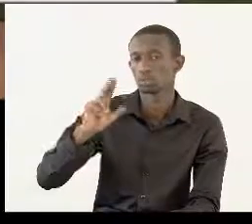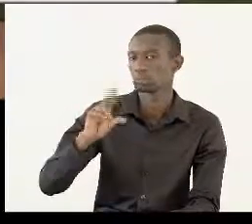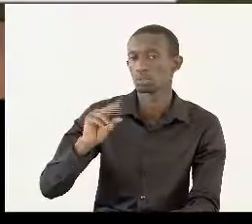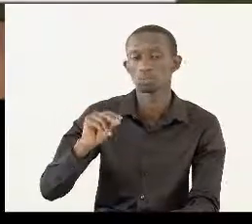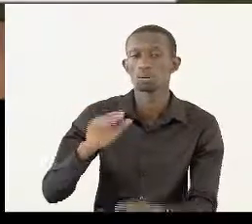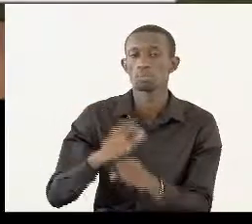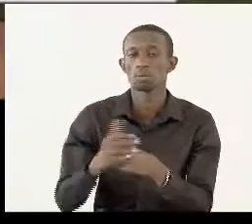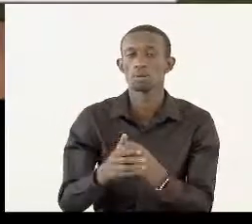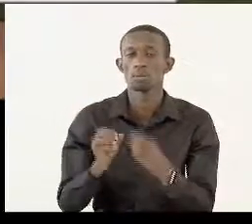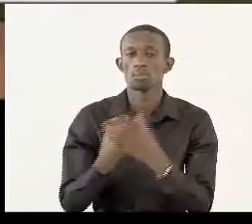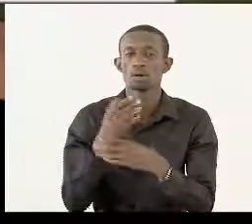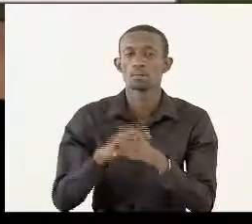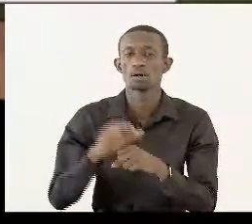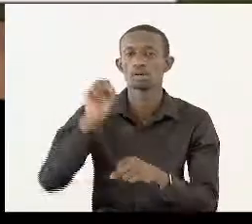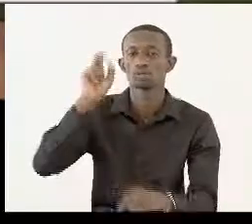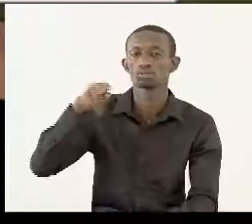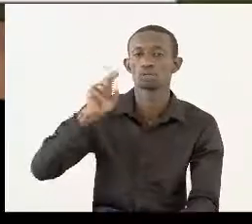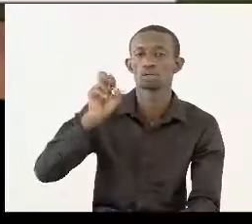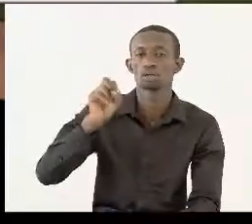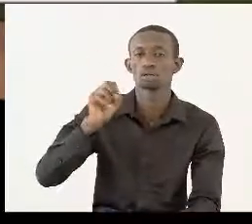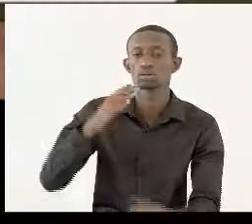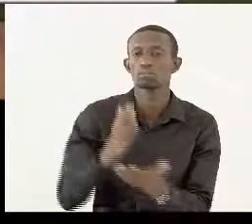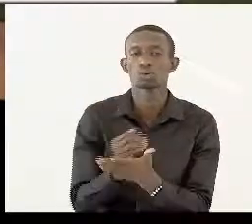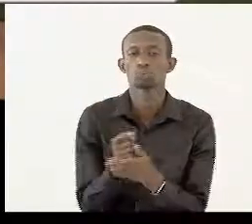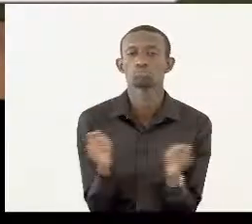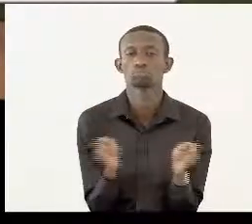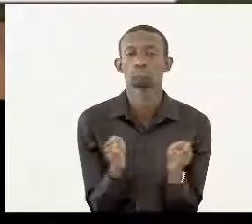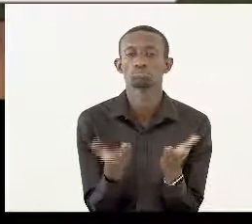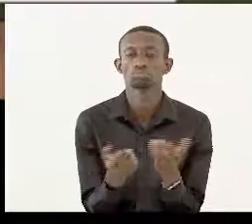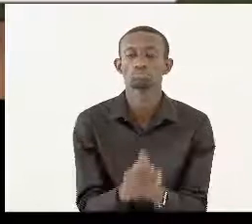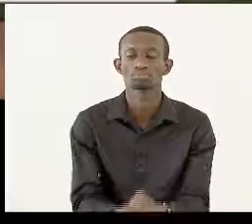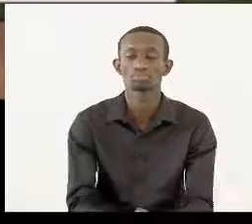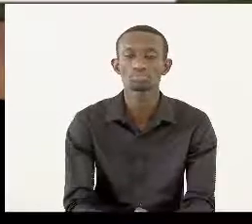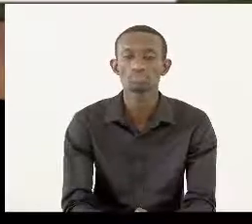of its small size. Here we have two